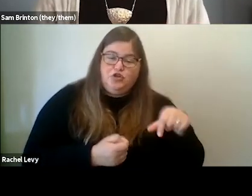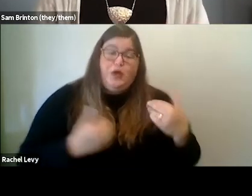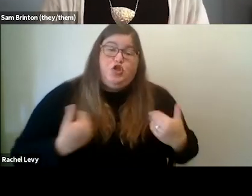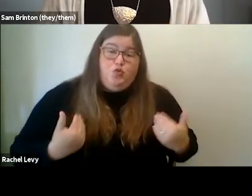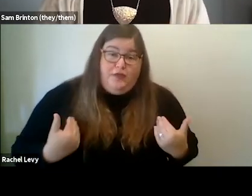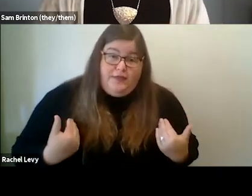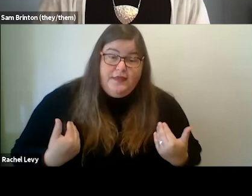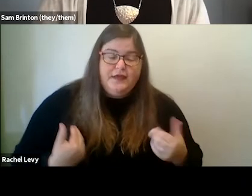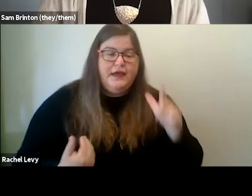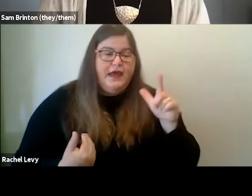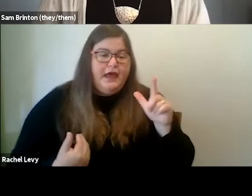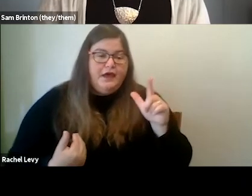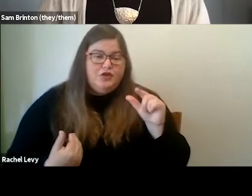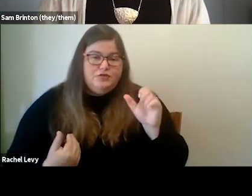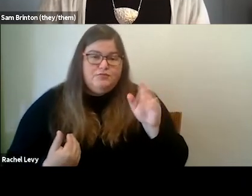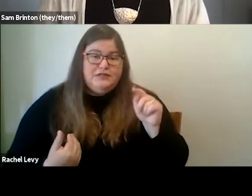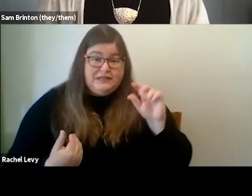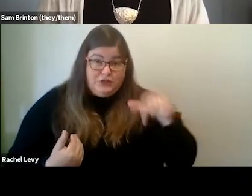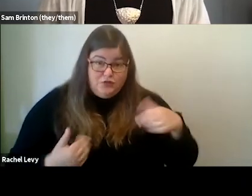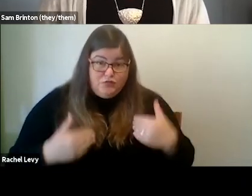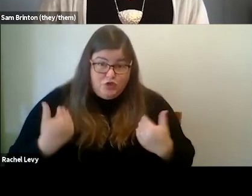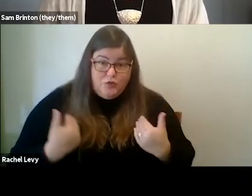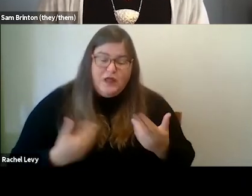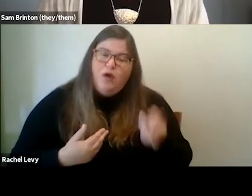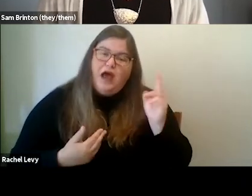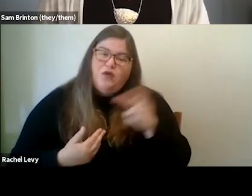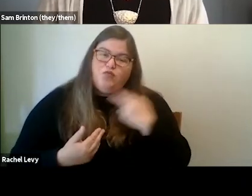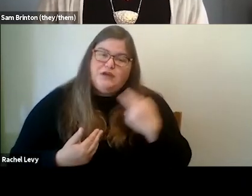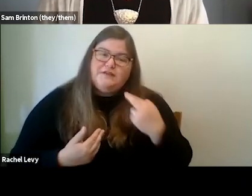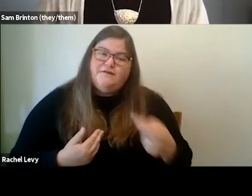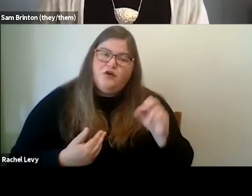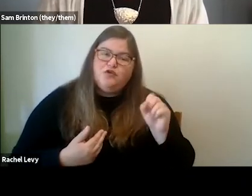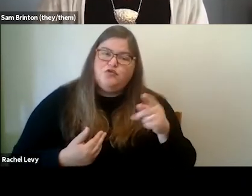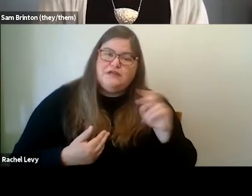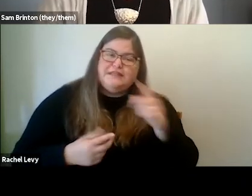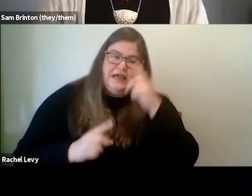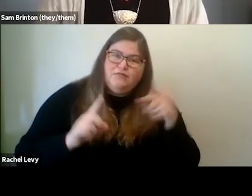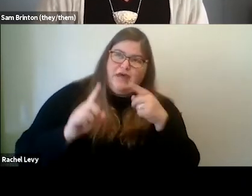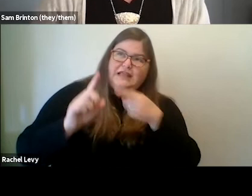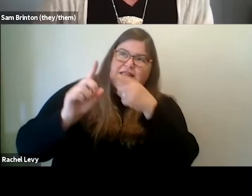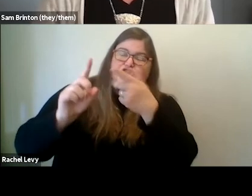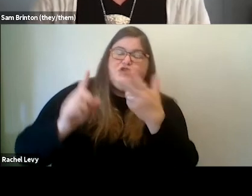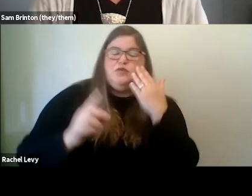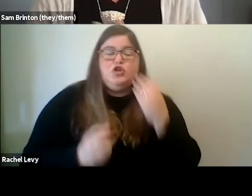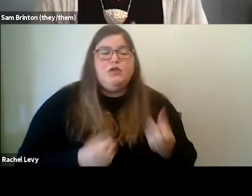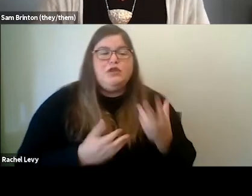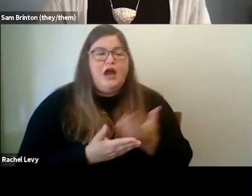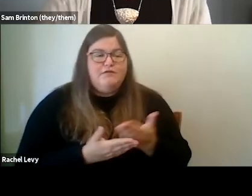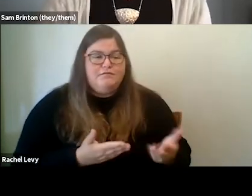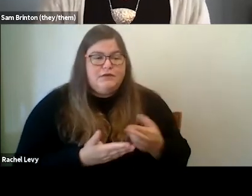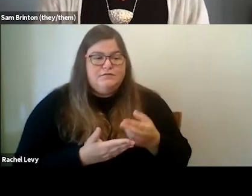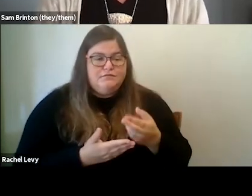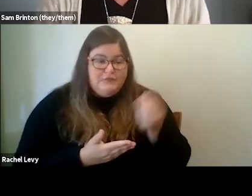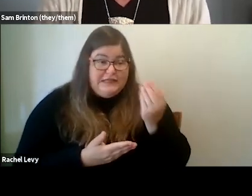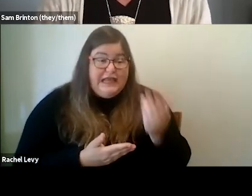youth are at high risk of suicidal ideation. And we know this from a lot of different sources of data, but one being the National